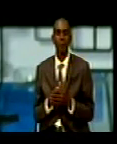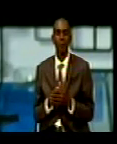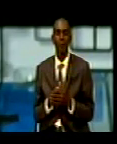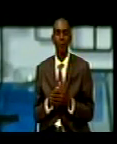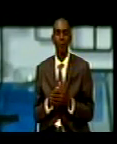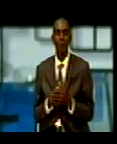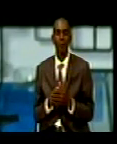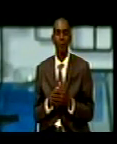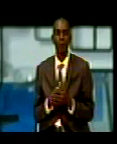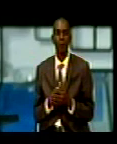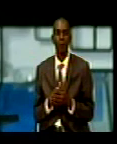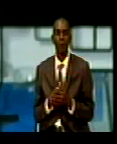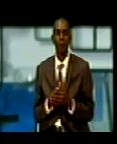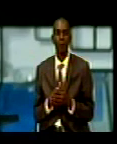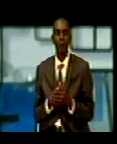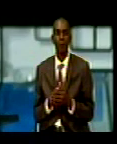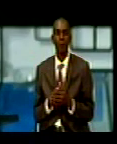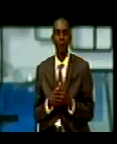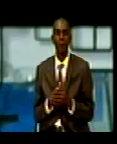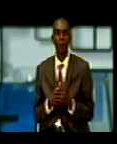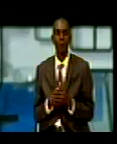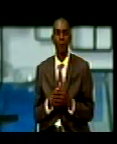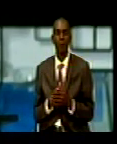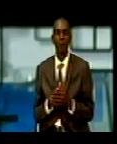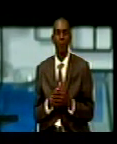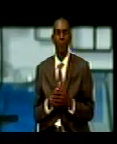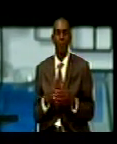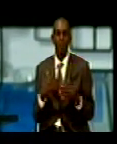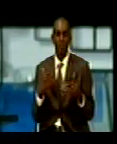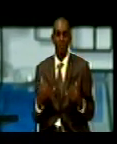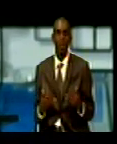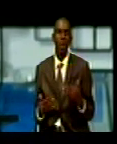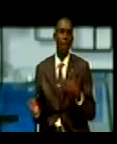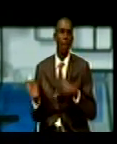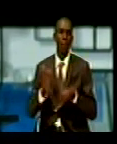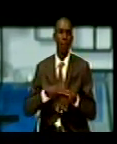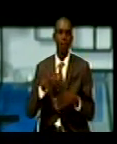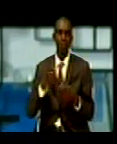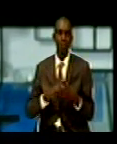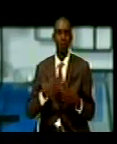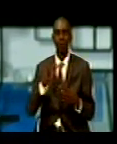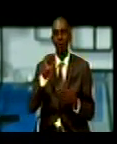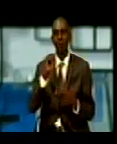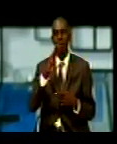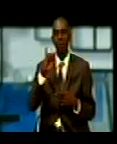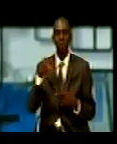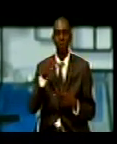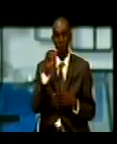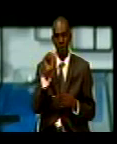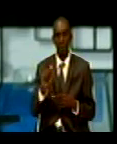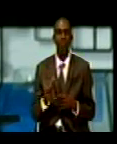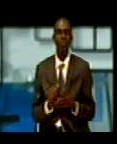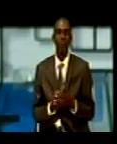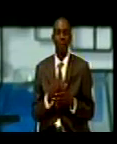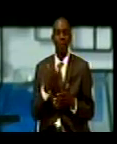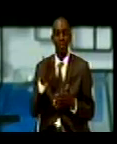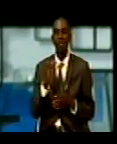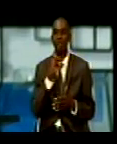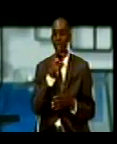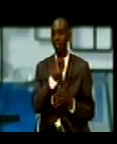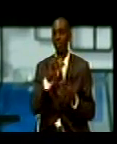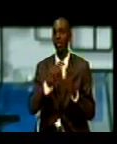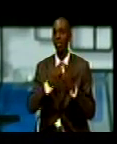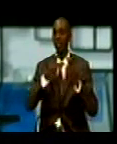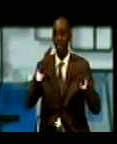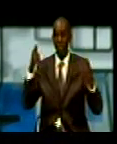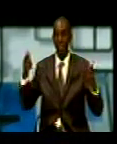name. We'll now return to the state overseer, as we will come back with more live testimonies. There's a great testimony from Enugu, which will